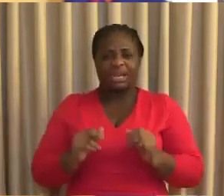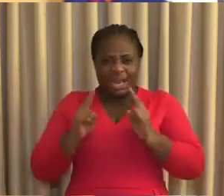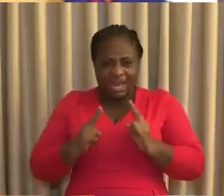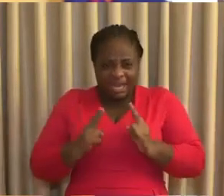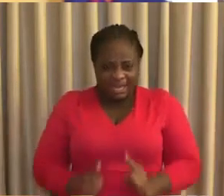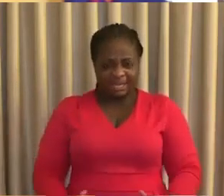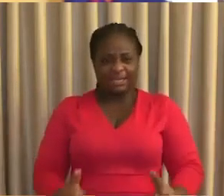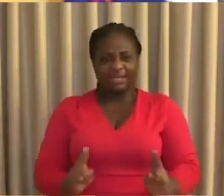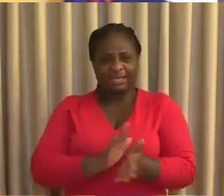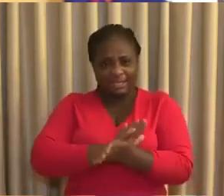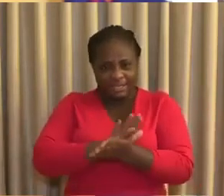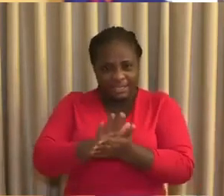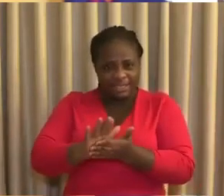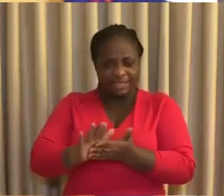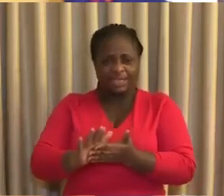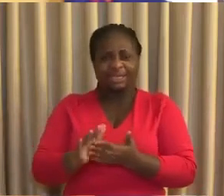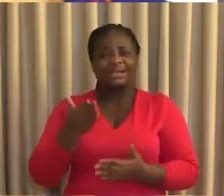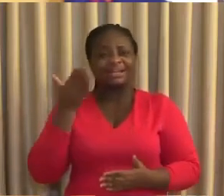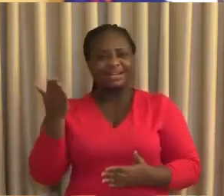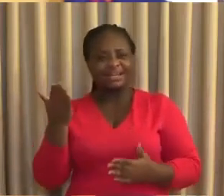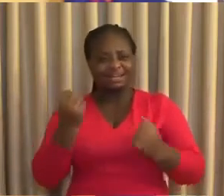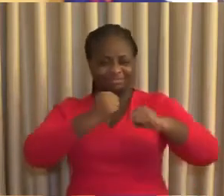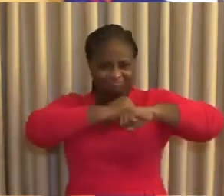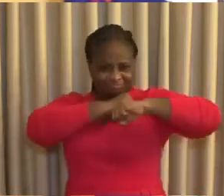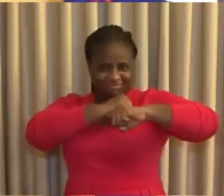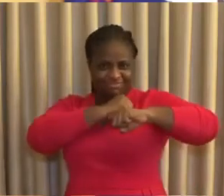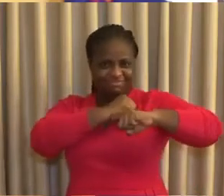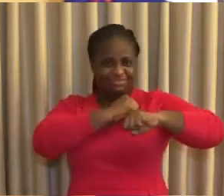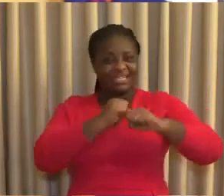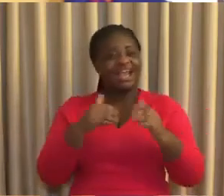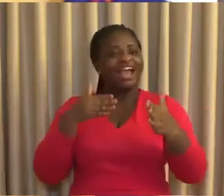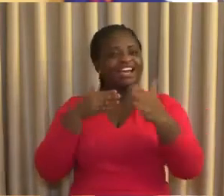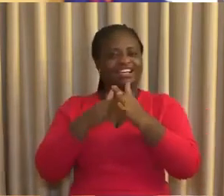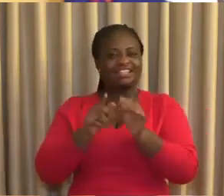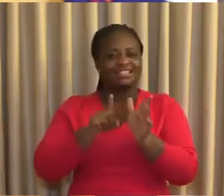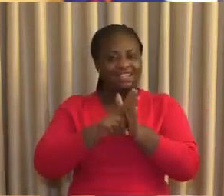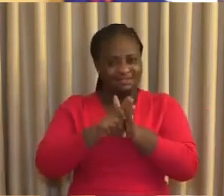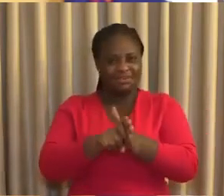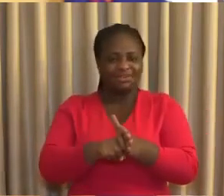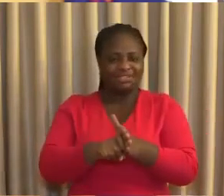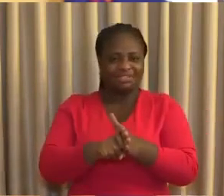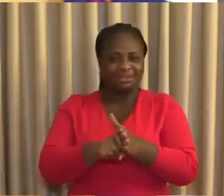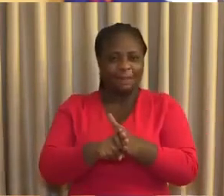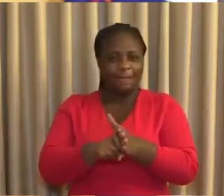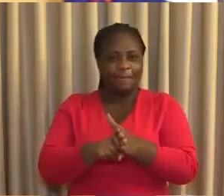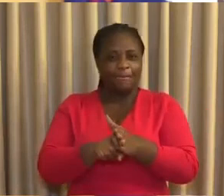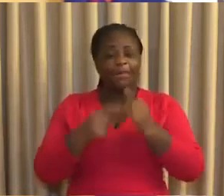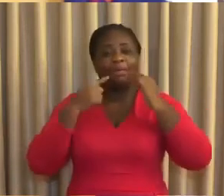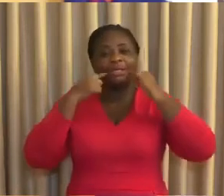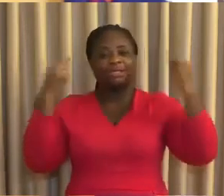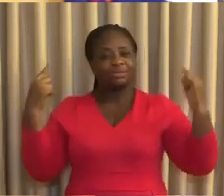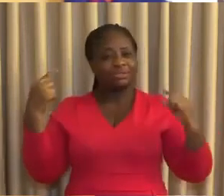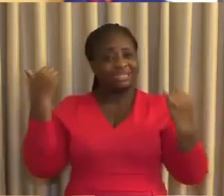the weapons of our defense against the virus. I'm announcing tonight the establishment